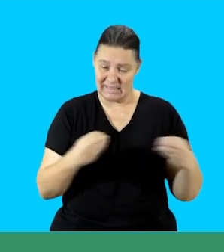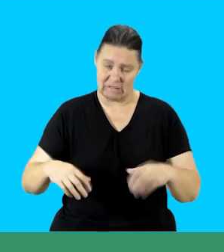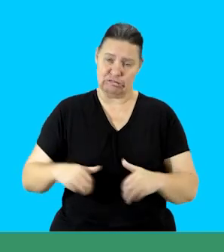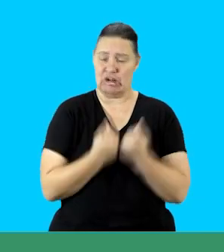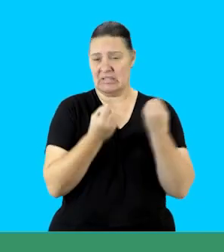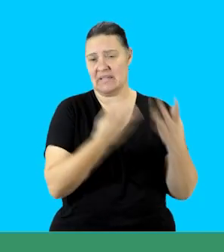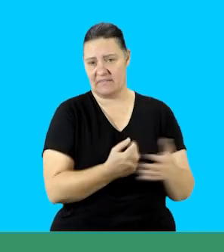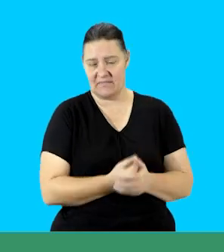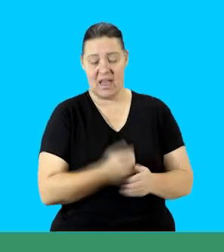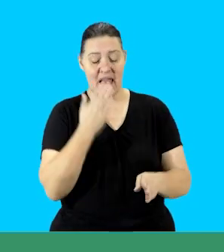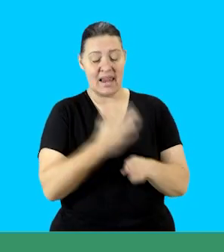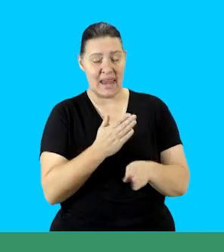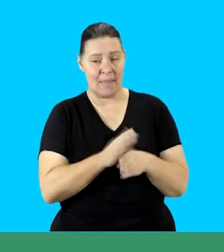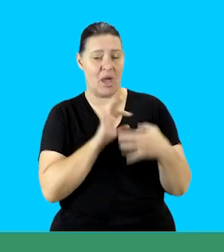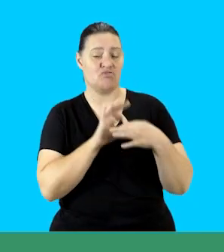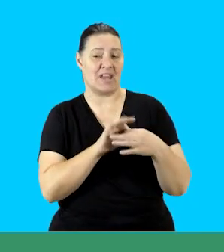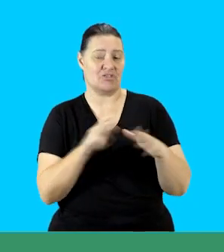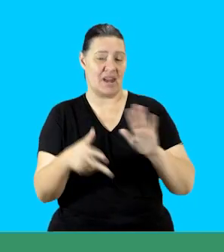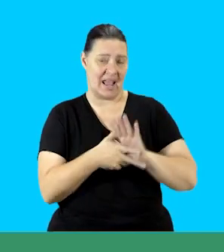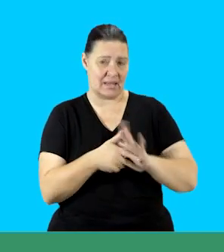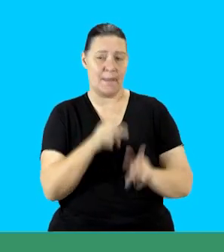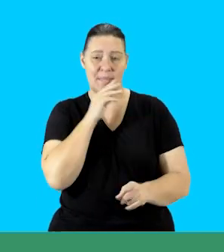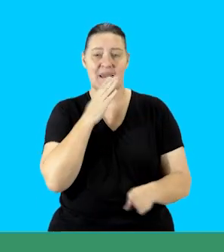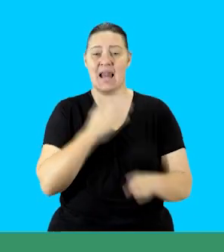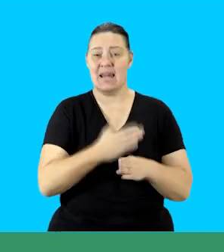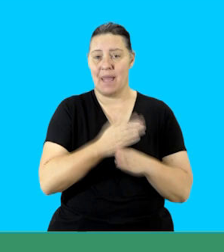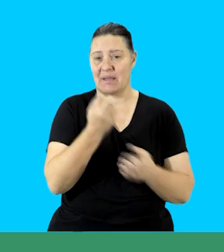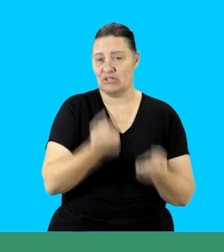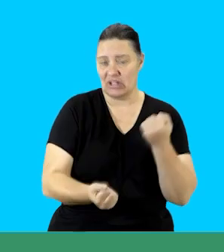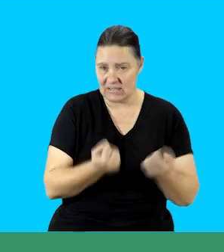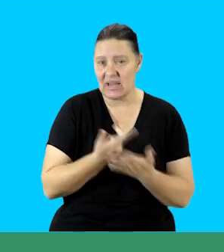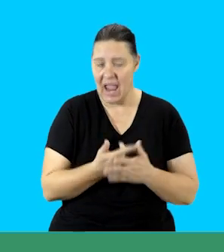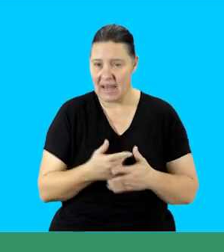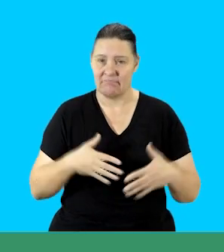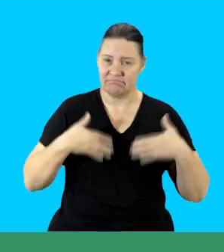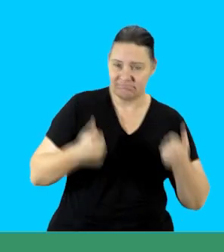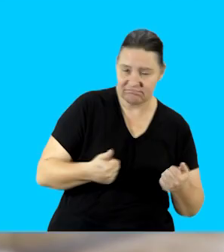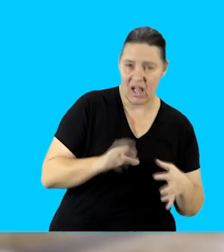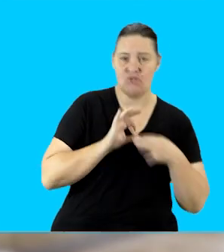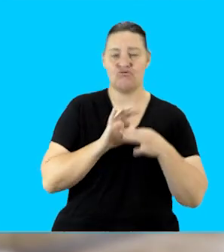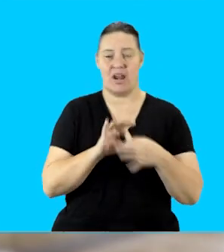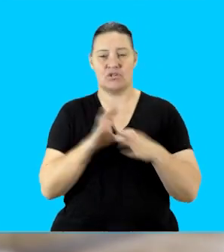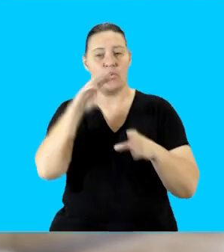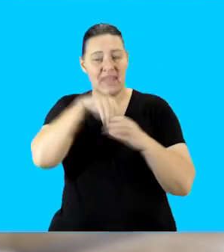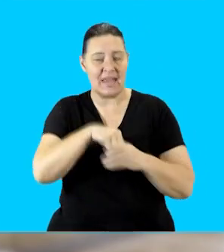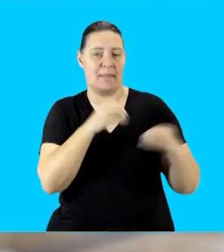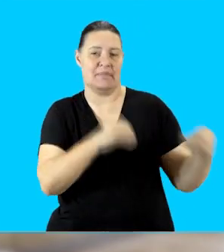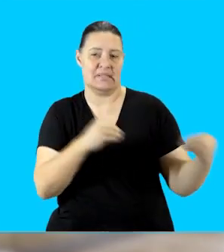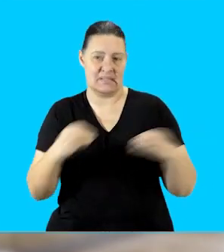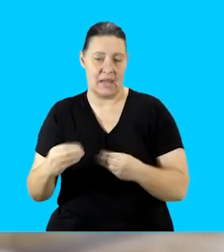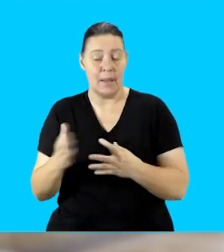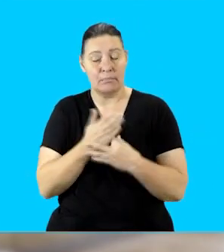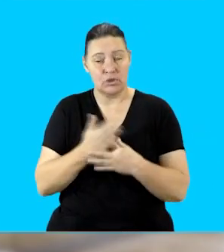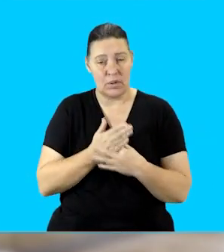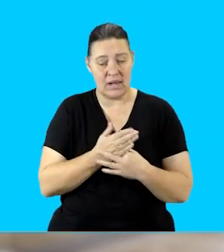business between the employers and employees. So basically what you need to understand, learners, is that when they established this